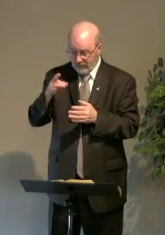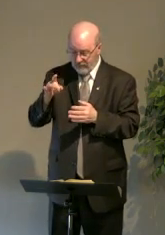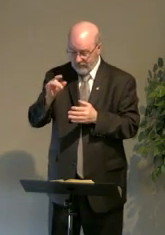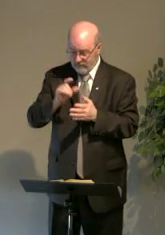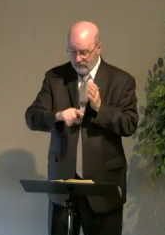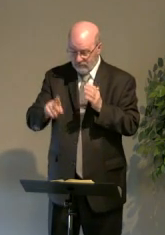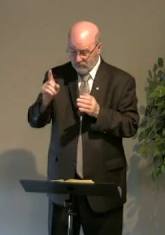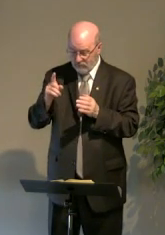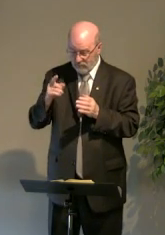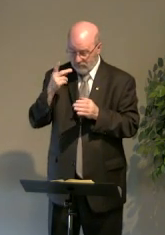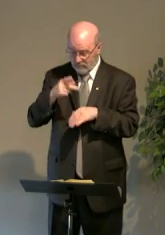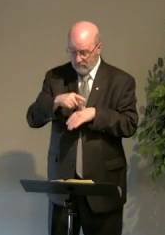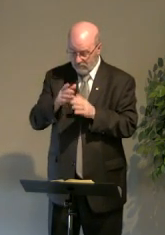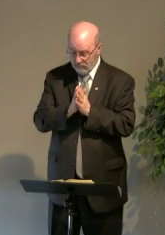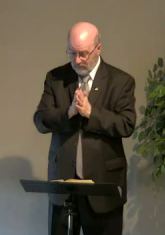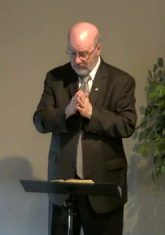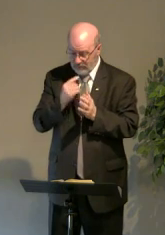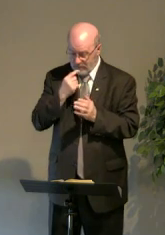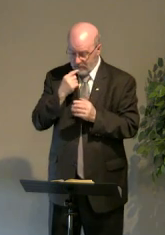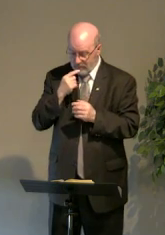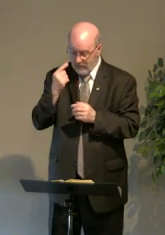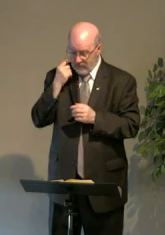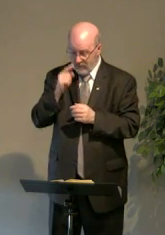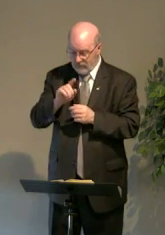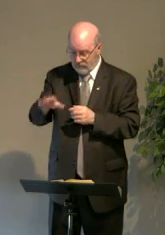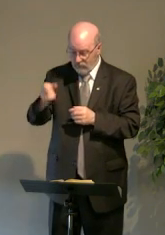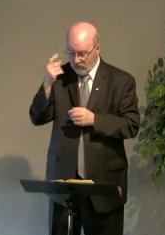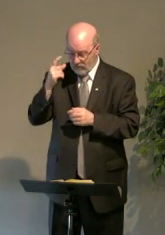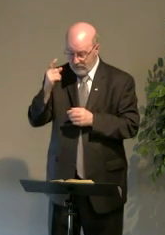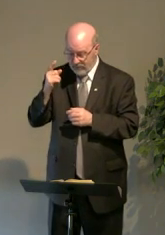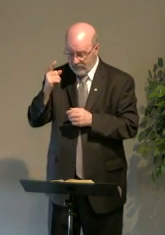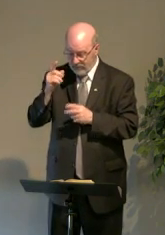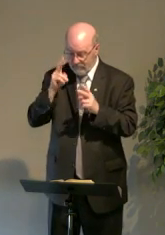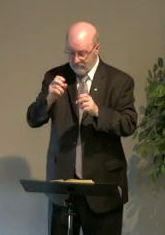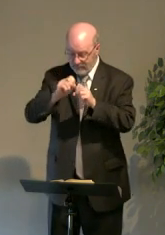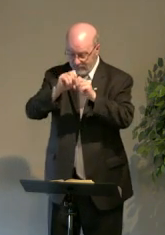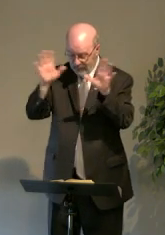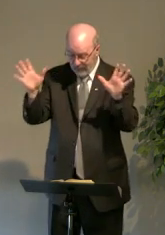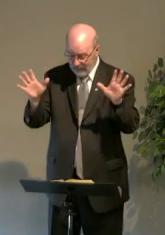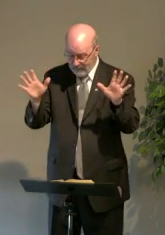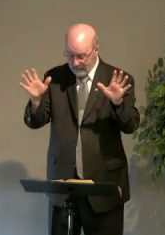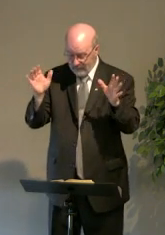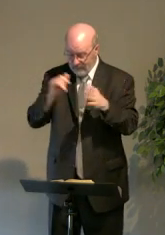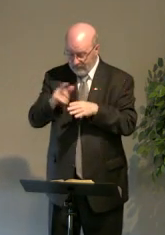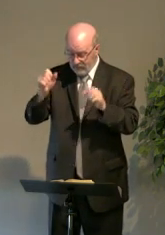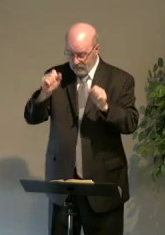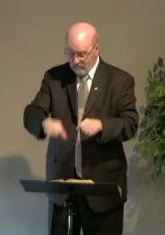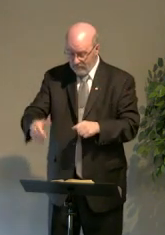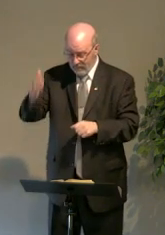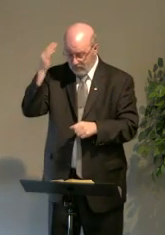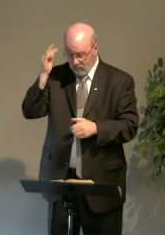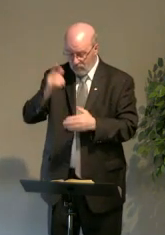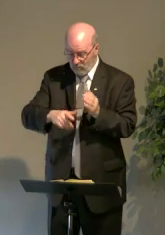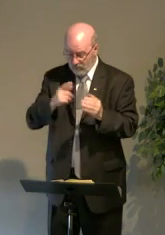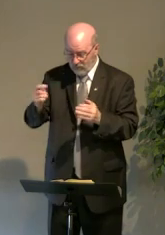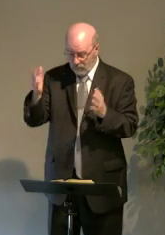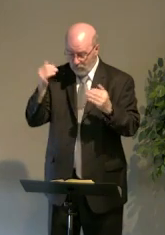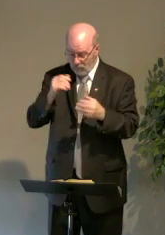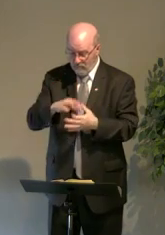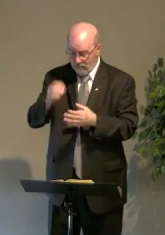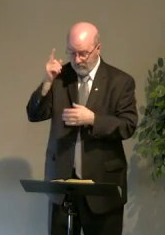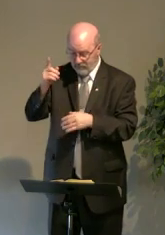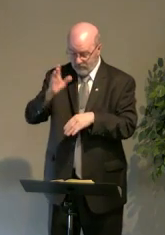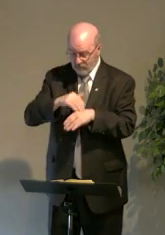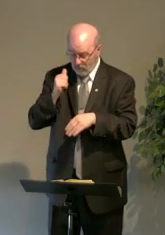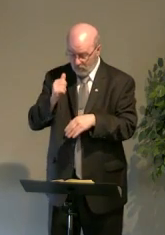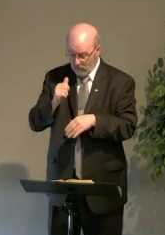And I want you to look at Paul's prayer here. He said, "The eyes of your understanding being enlightened, that you may know what is the hope